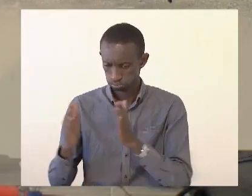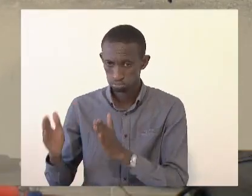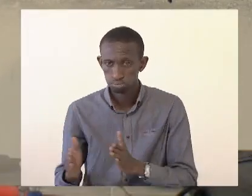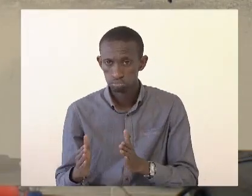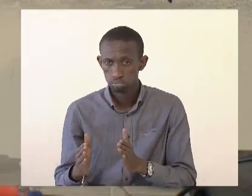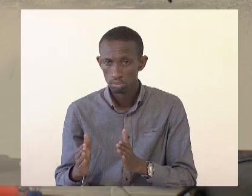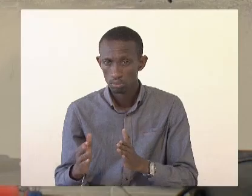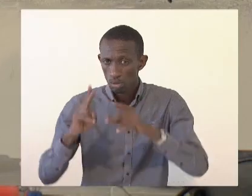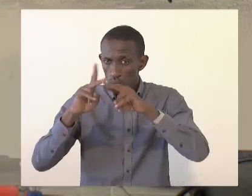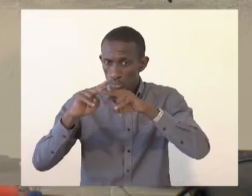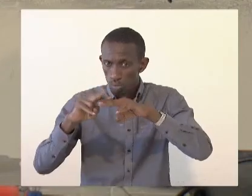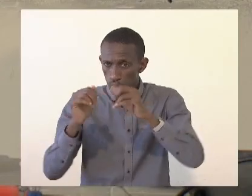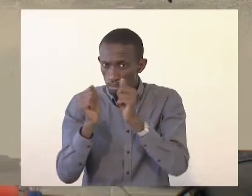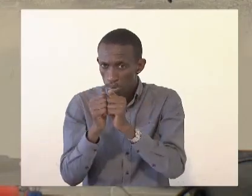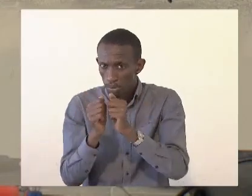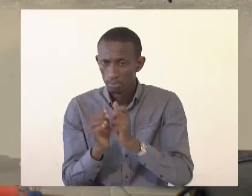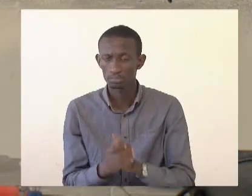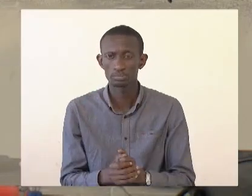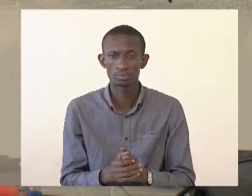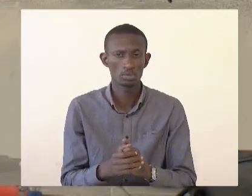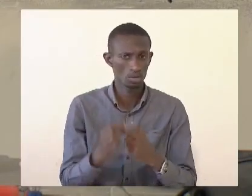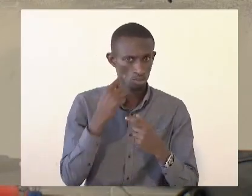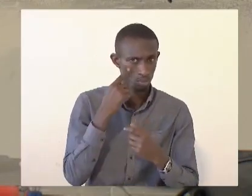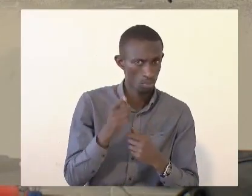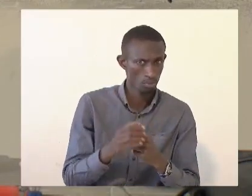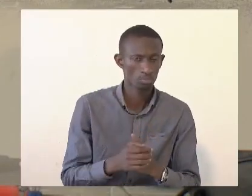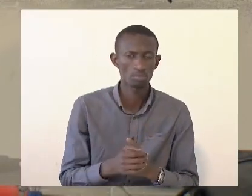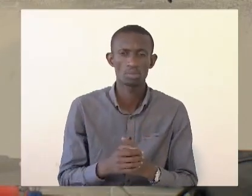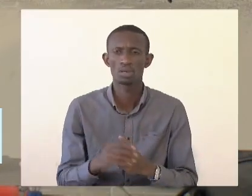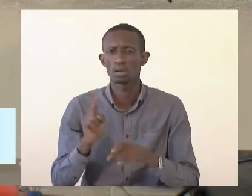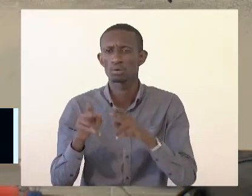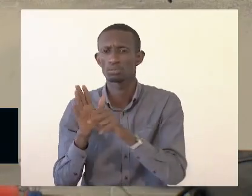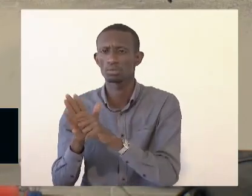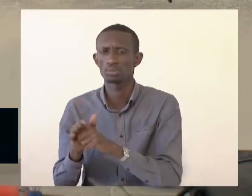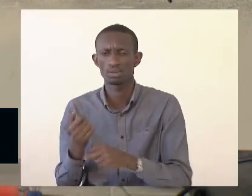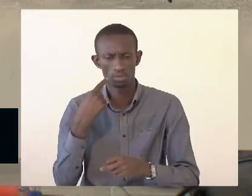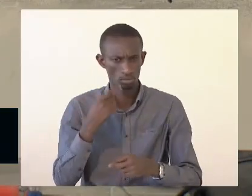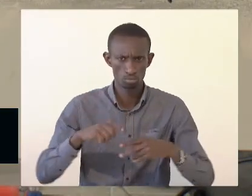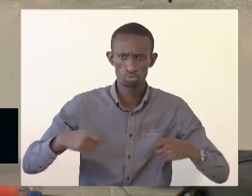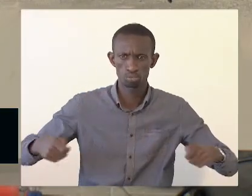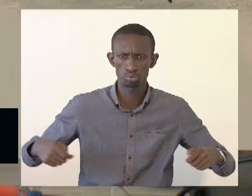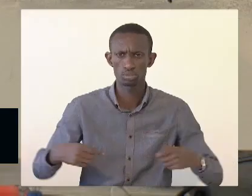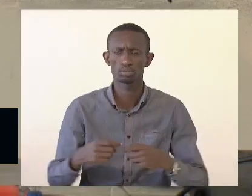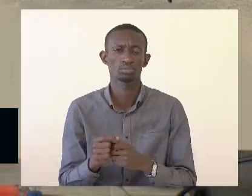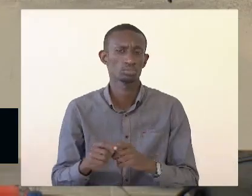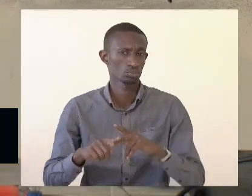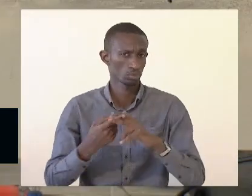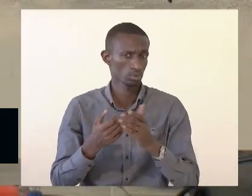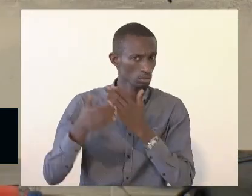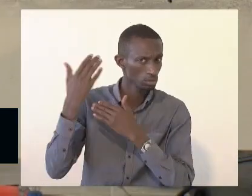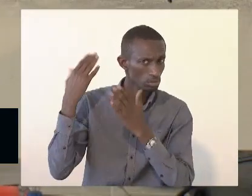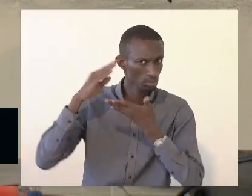soluble salts. And we have seen that many of them are the reactions we have studied when we are studying